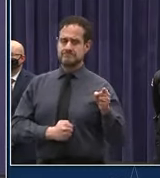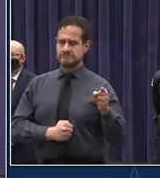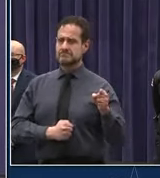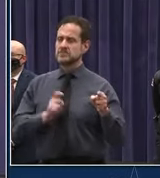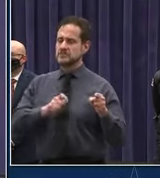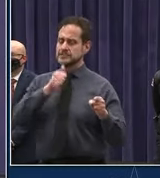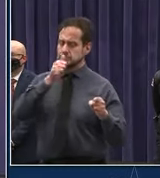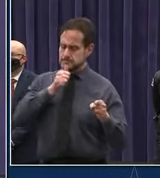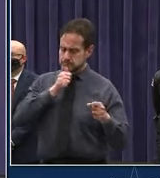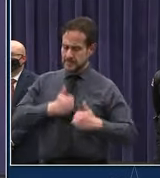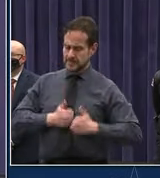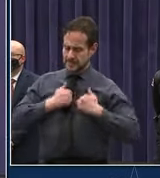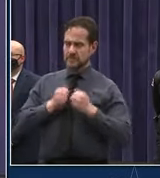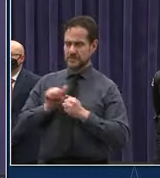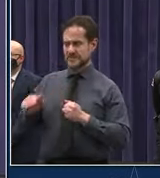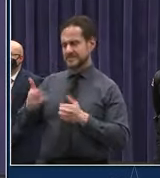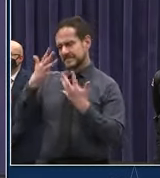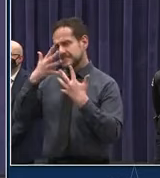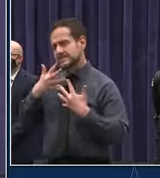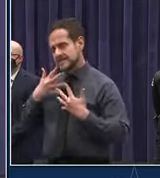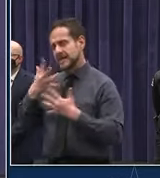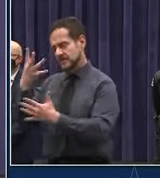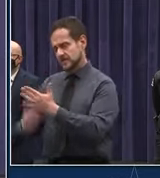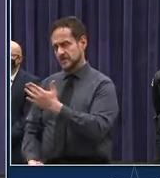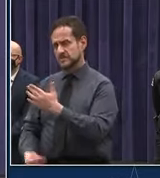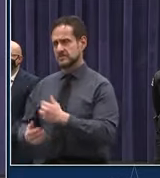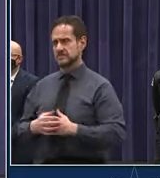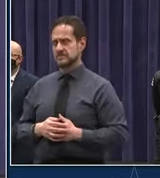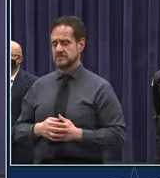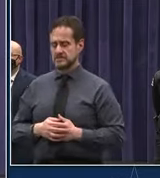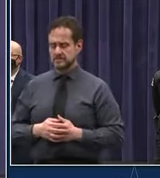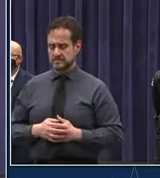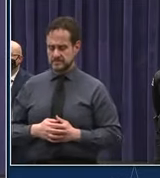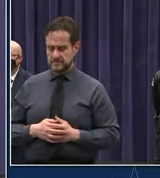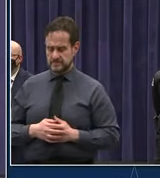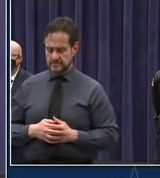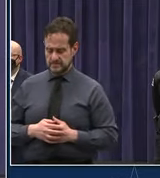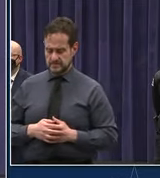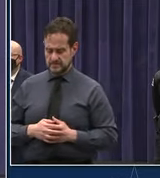The words of Araceli hang over this room.